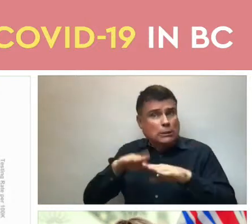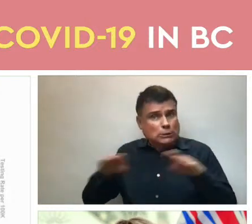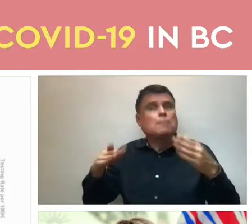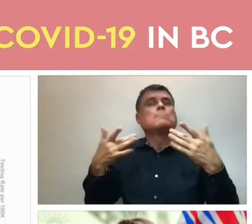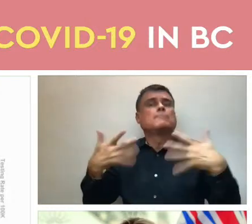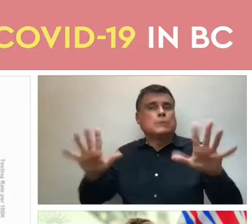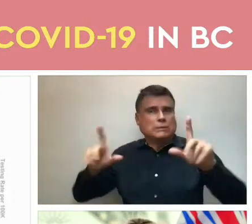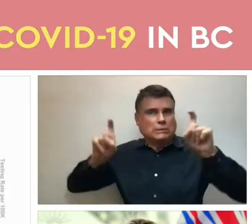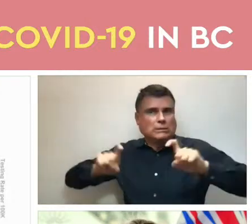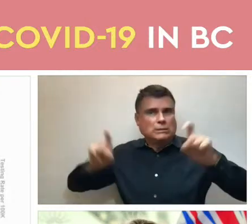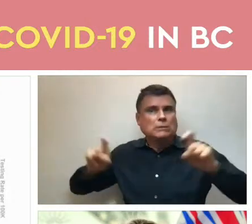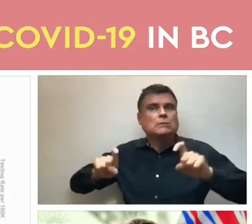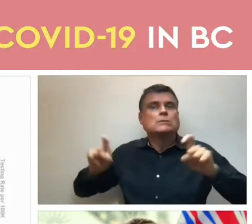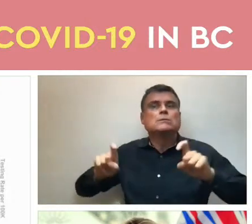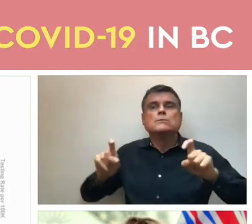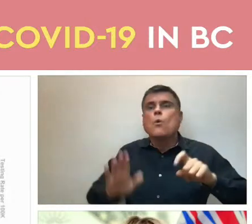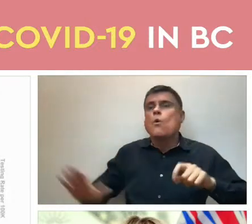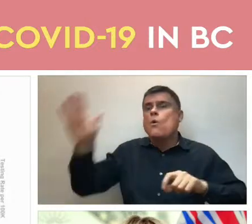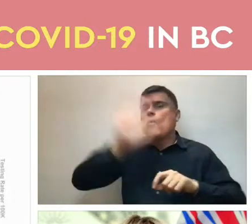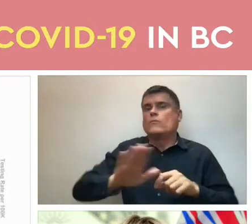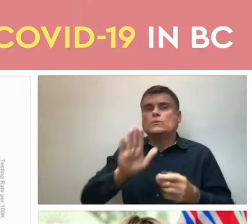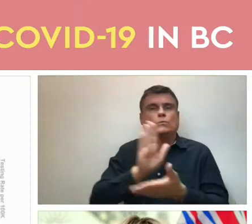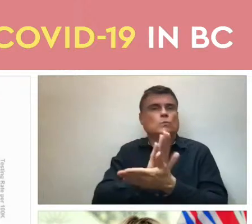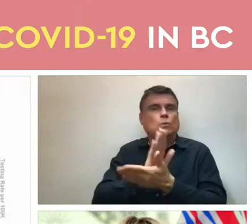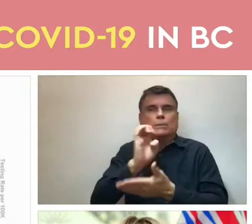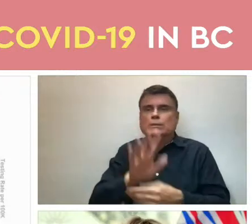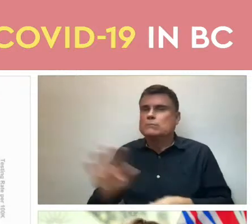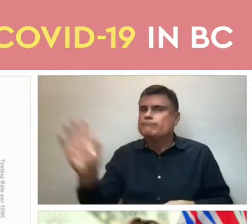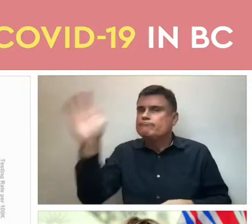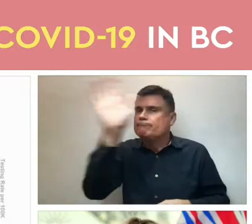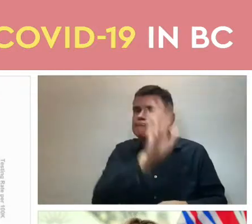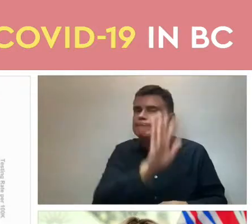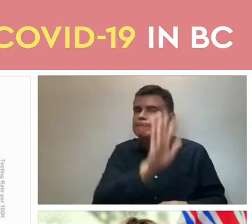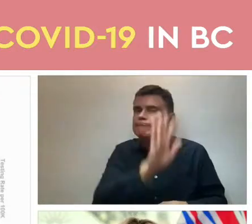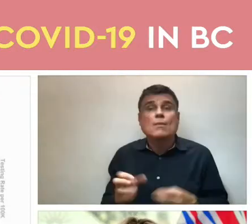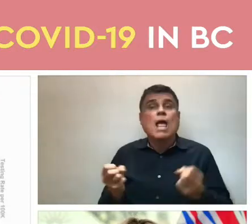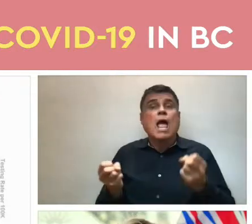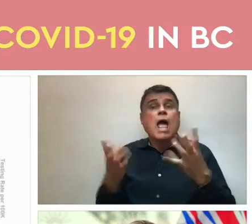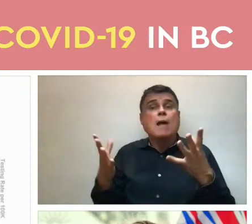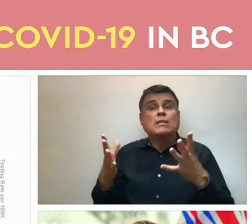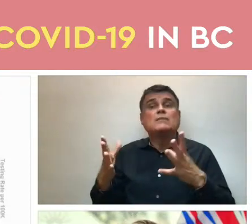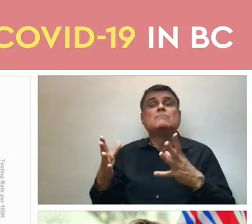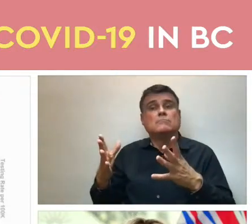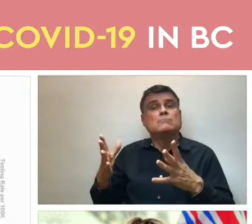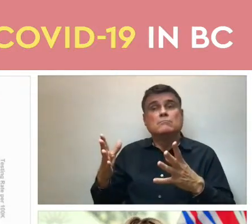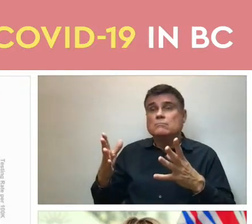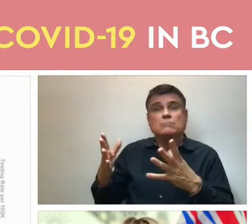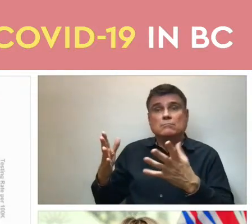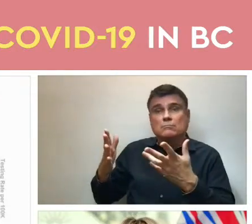those test positivity rates are now coming down. We've seen a leveling off that is still